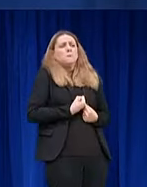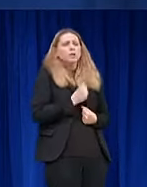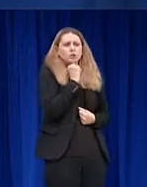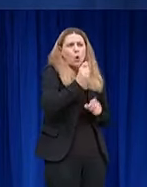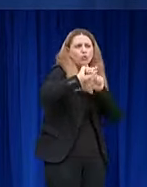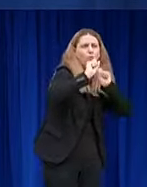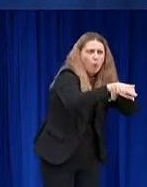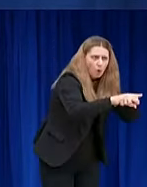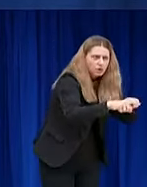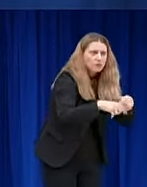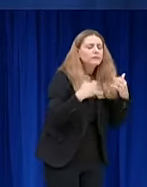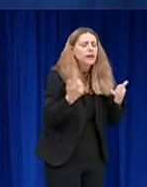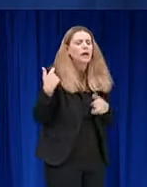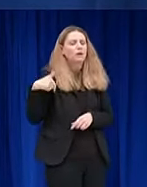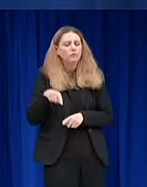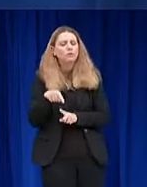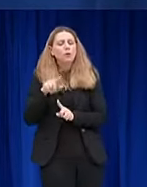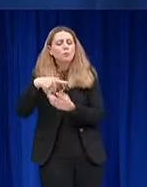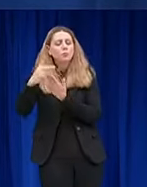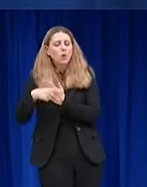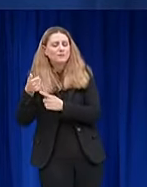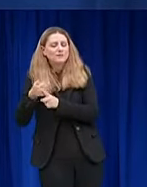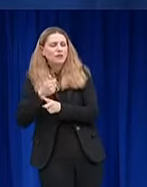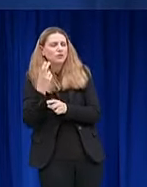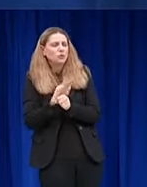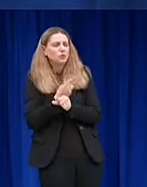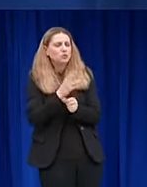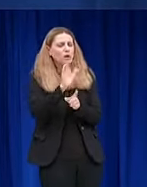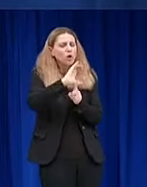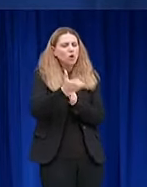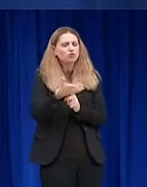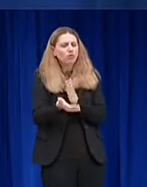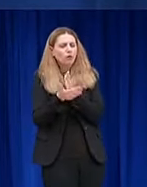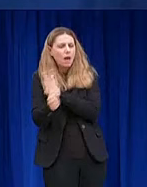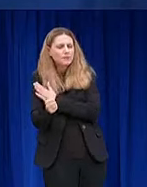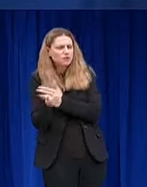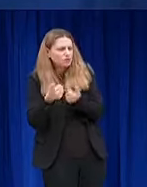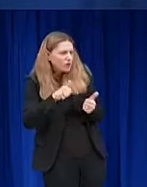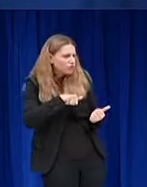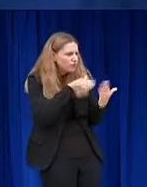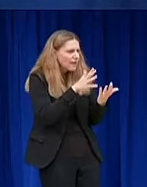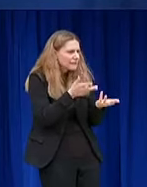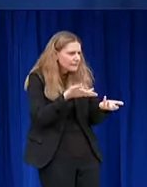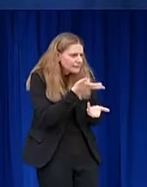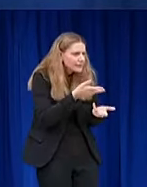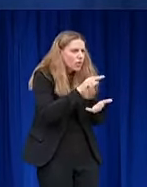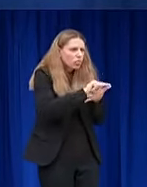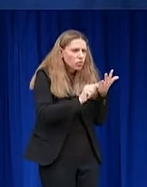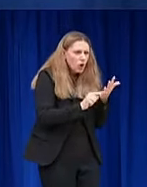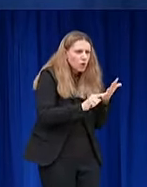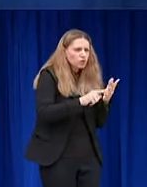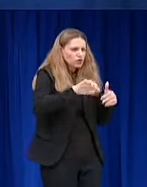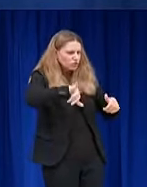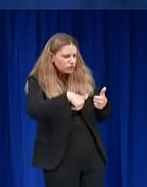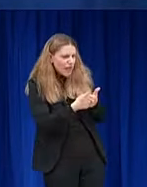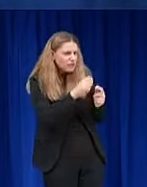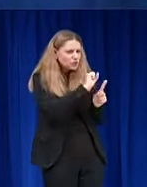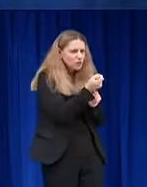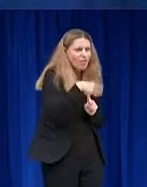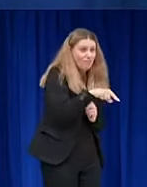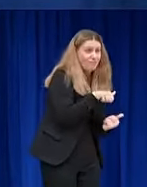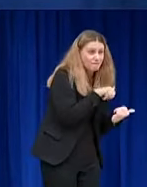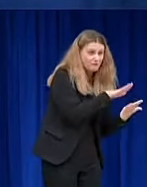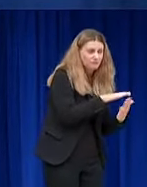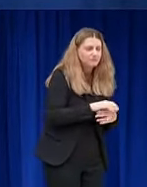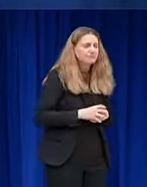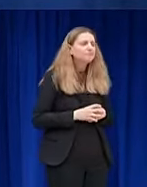cultural competency to address the challenges faced by the LGBTQ individuals it serves. The military health